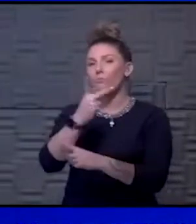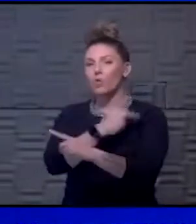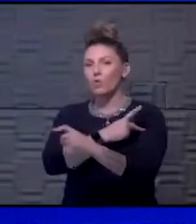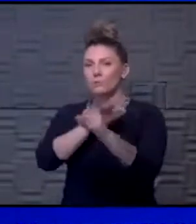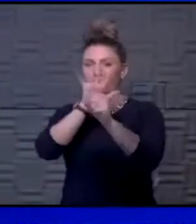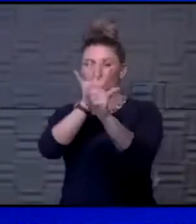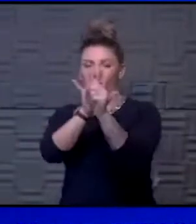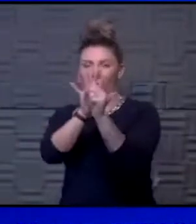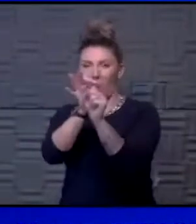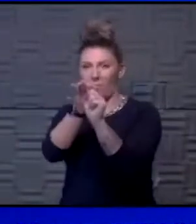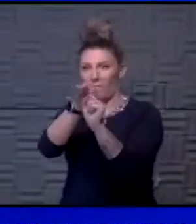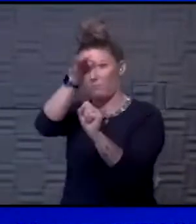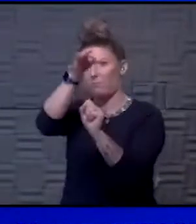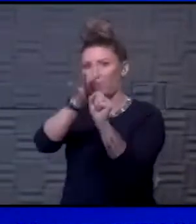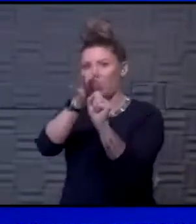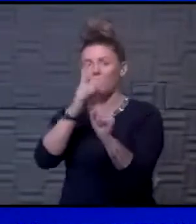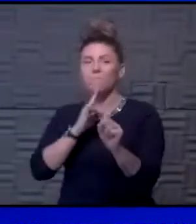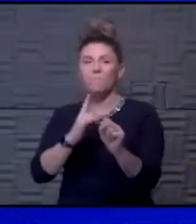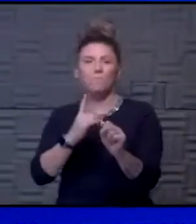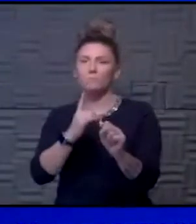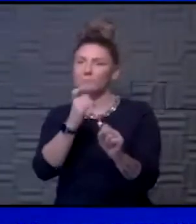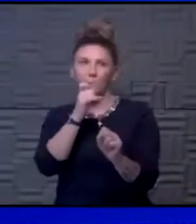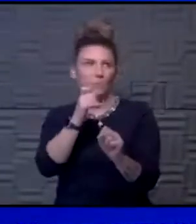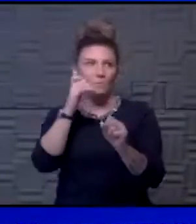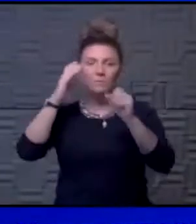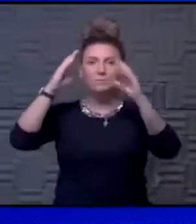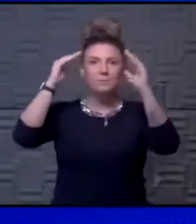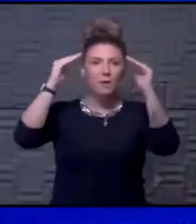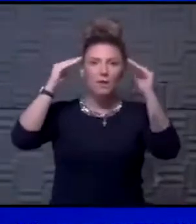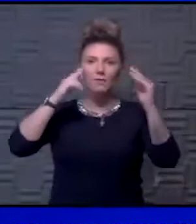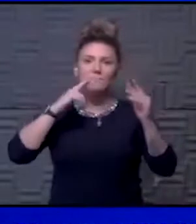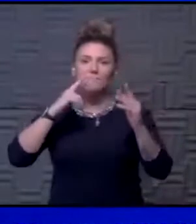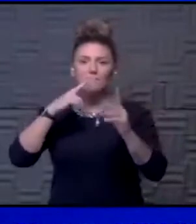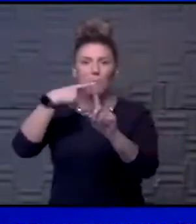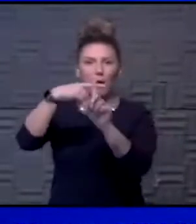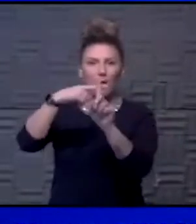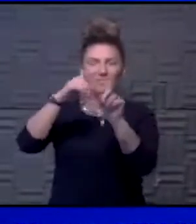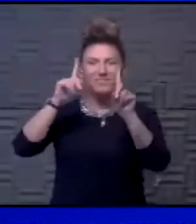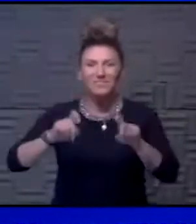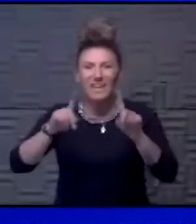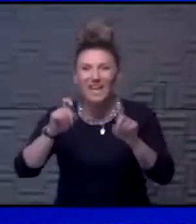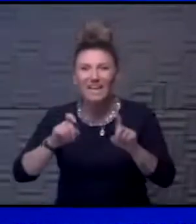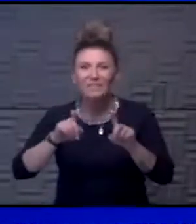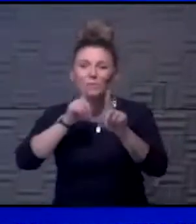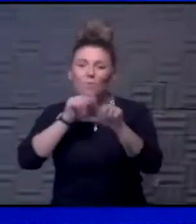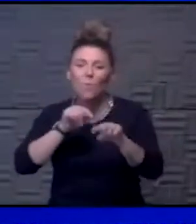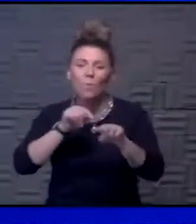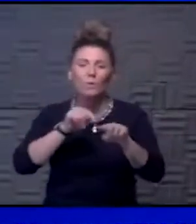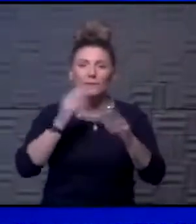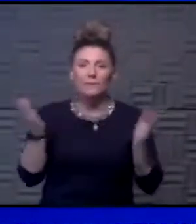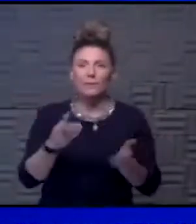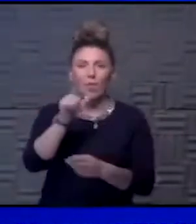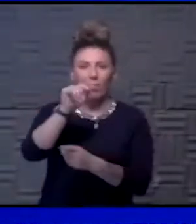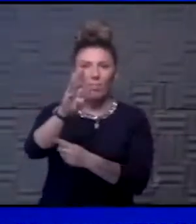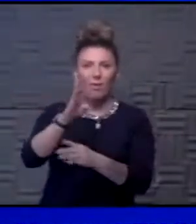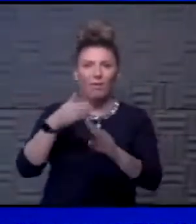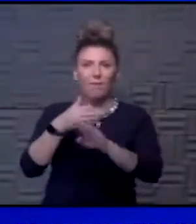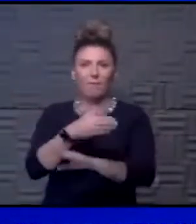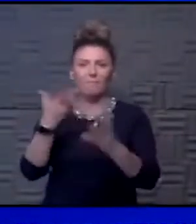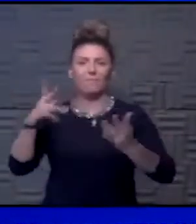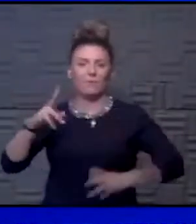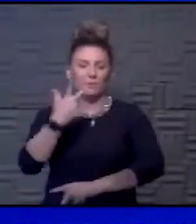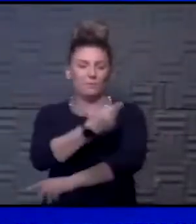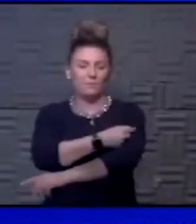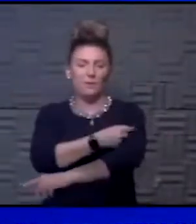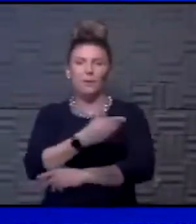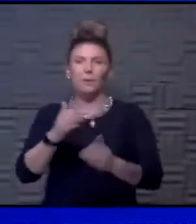We would not necessarily expect to see a positive antibody test ordered and run in our lab after a vaccination with